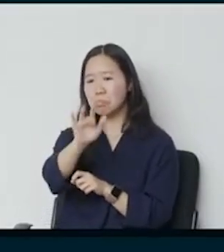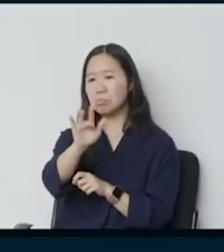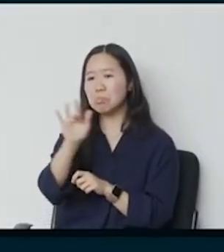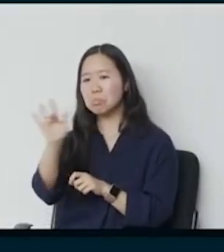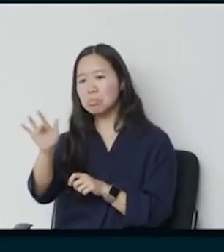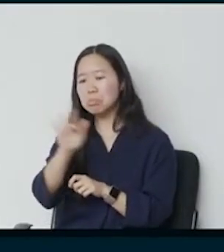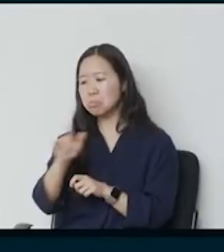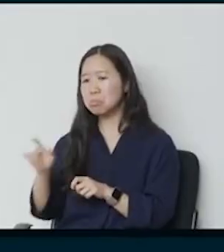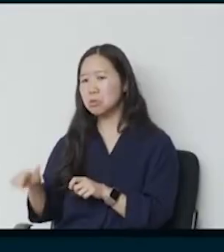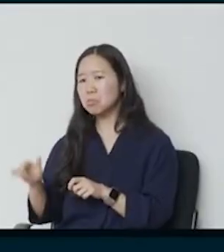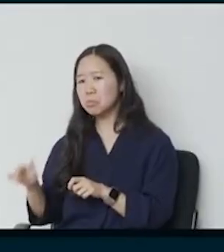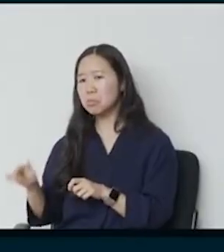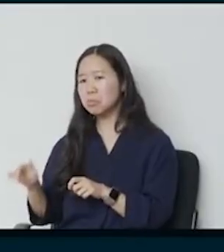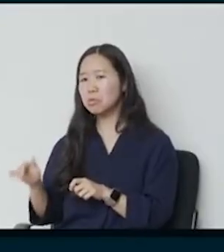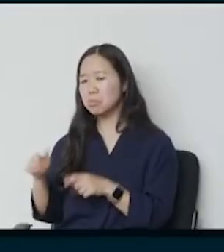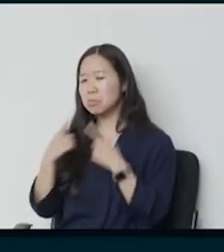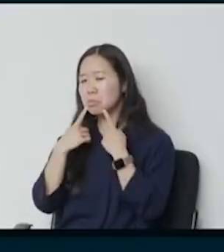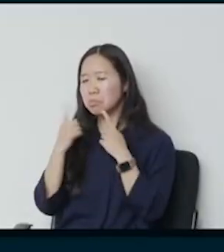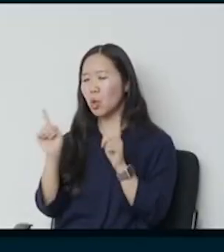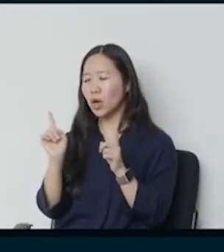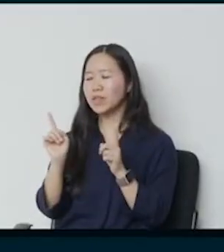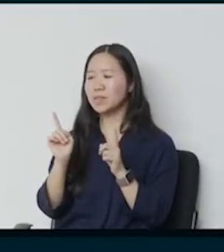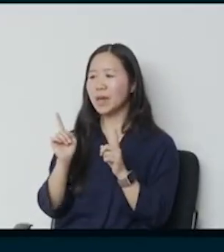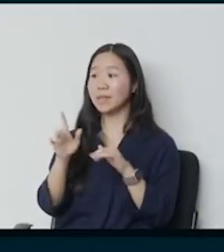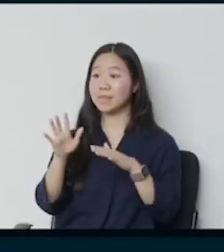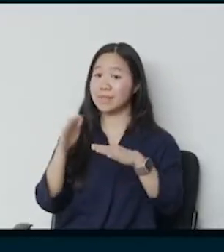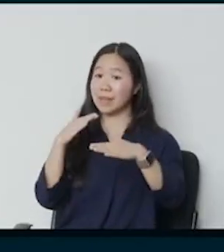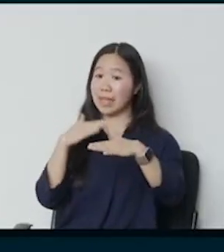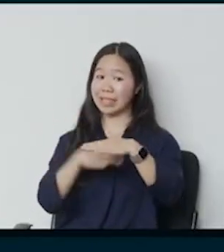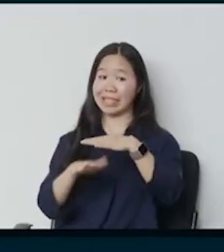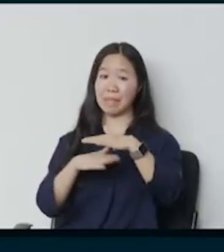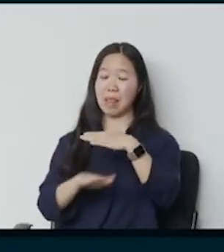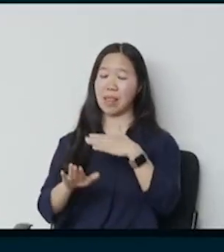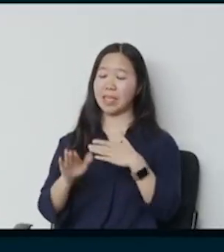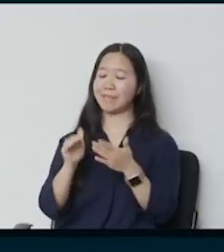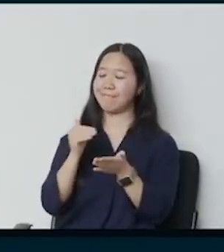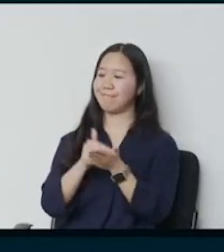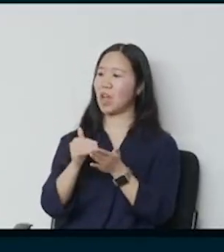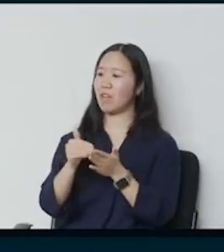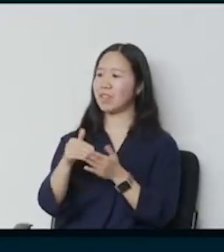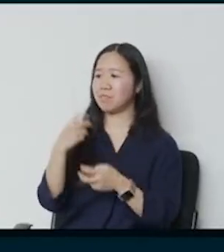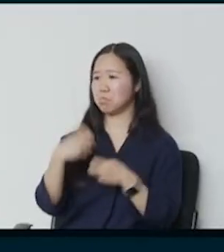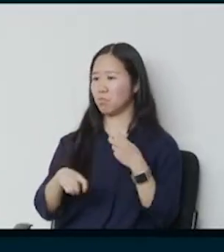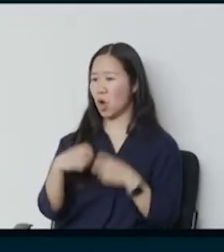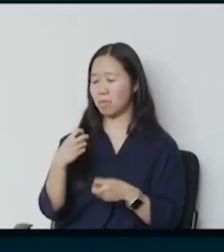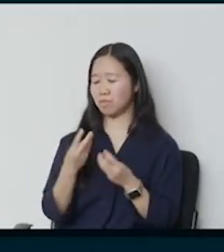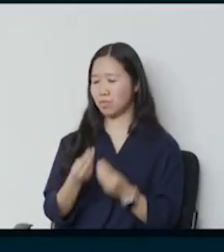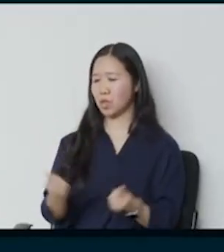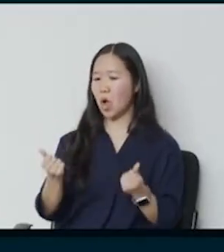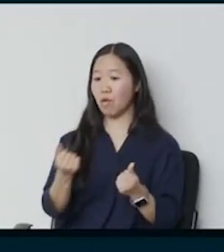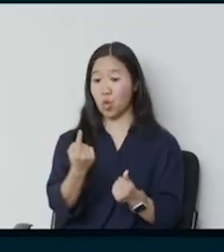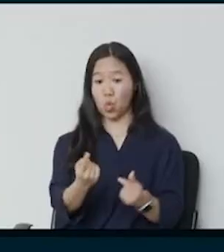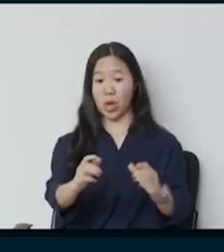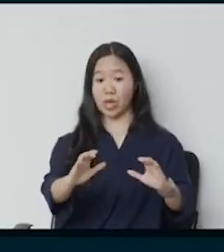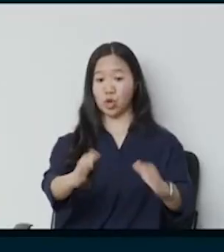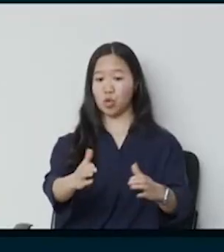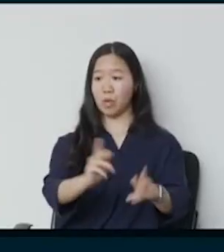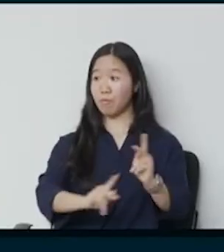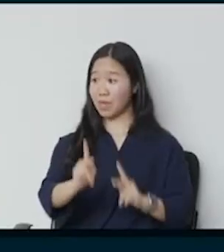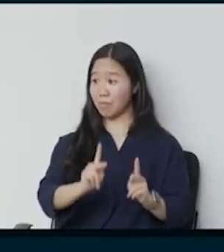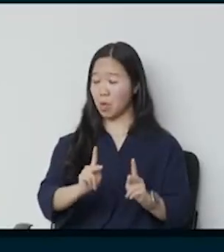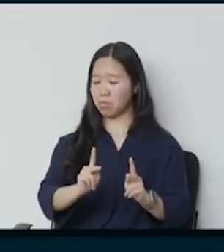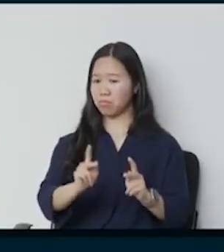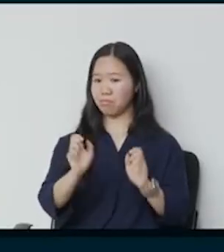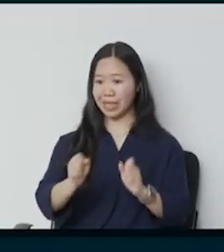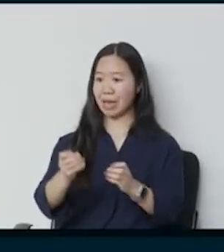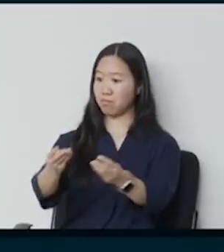works. And accessibility, a lot of times, the problems that you solve for one group of people can